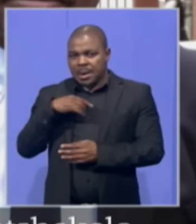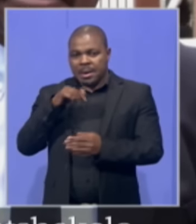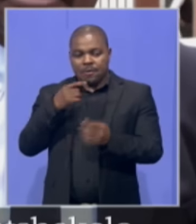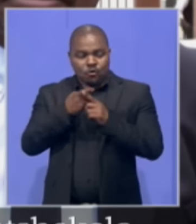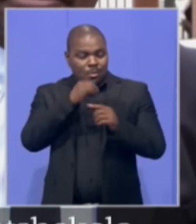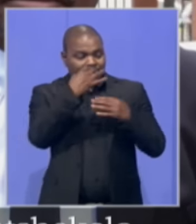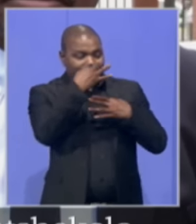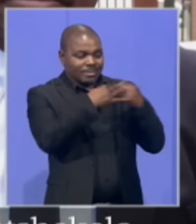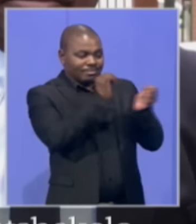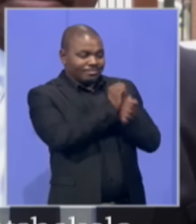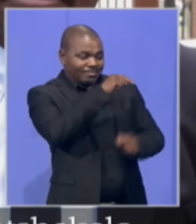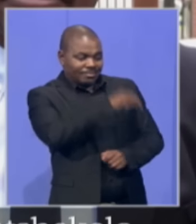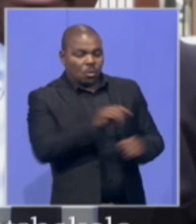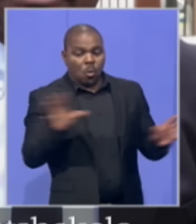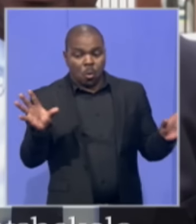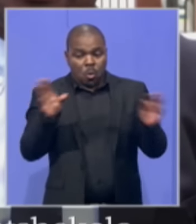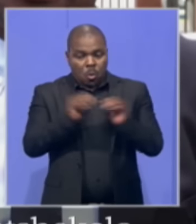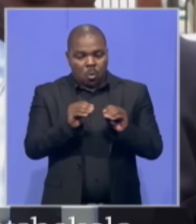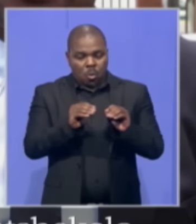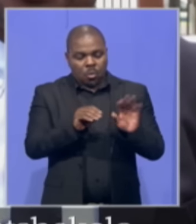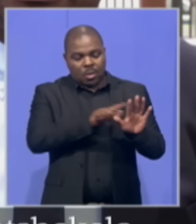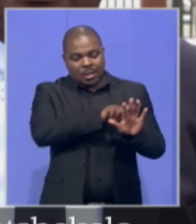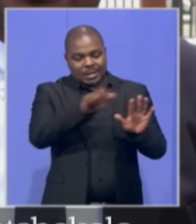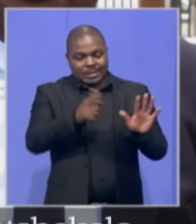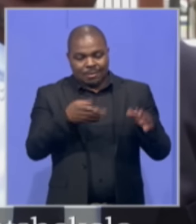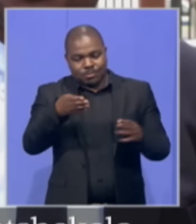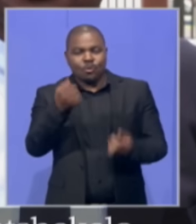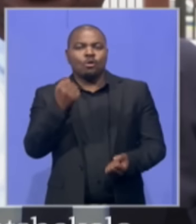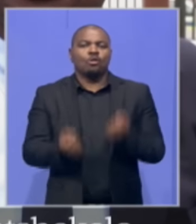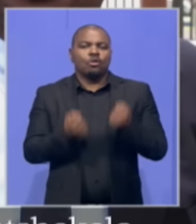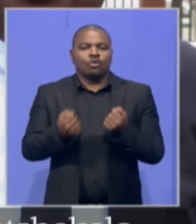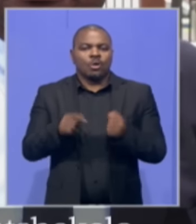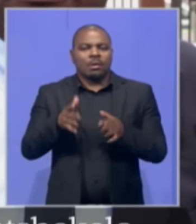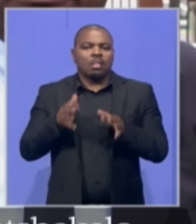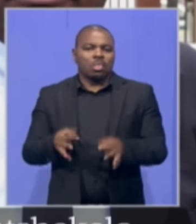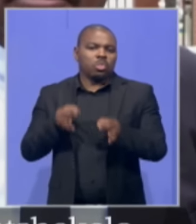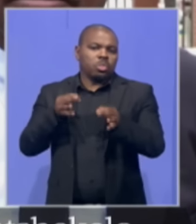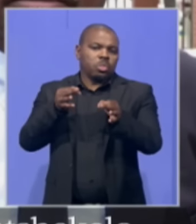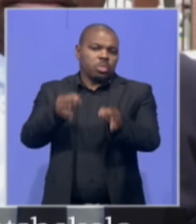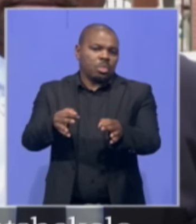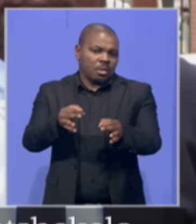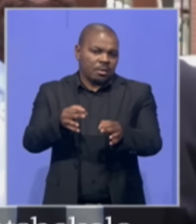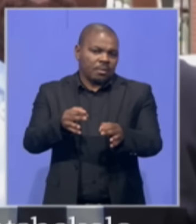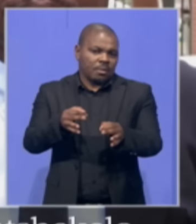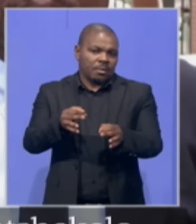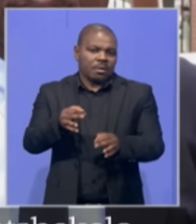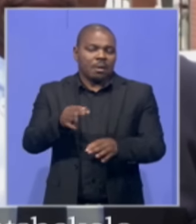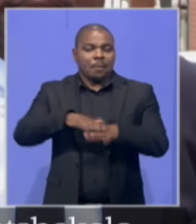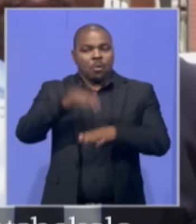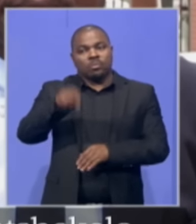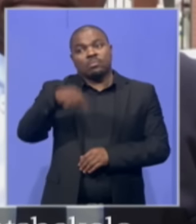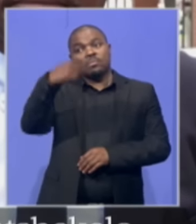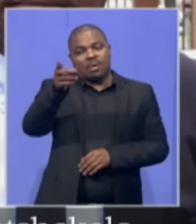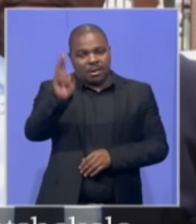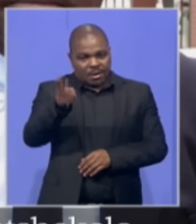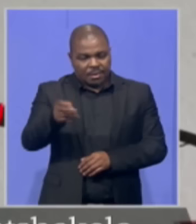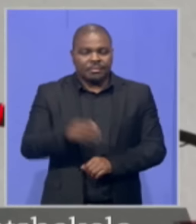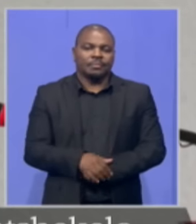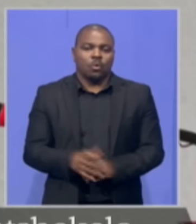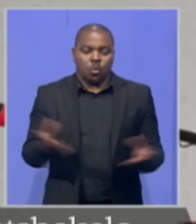So now all of them are appearing in front of this court for the case to be remanded for the future appearance for them to appear